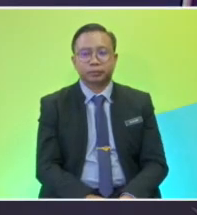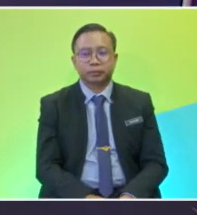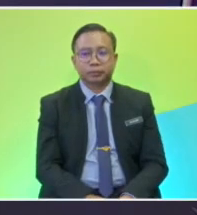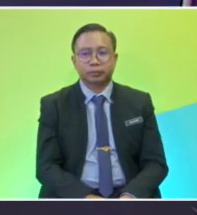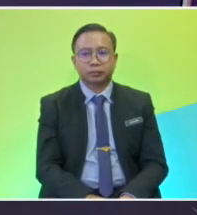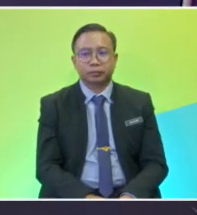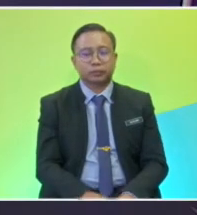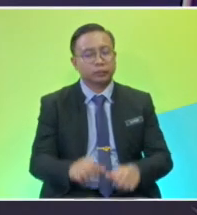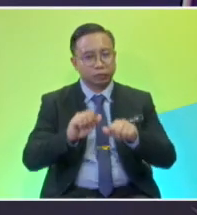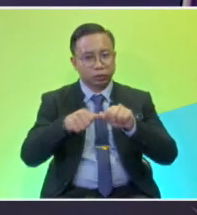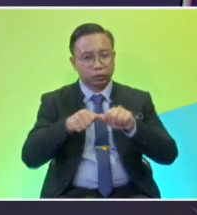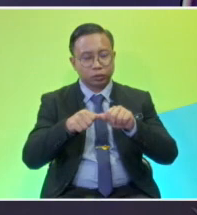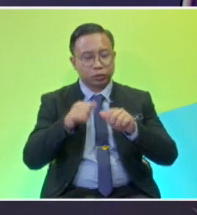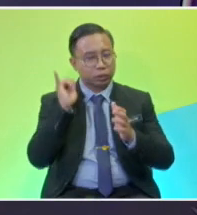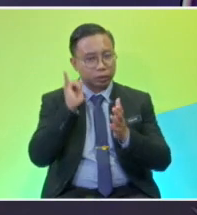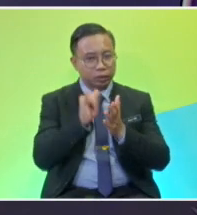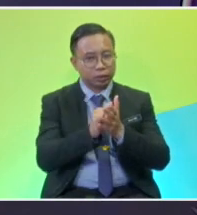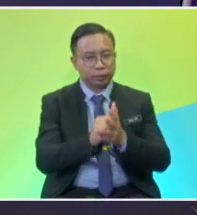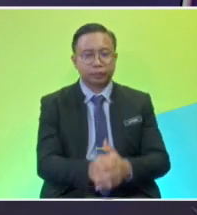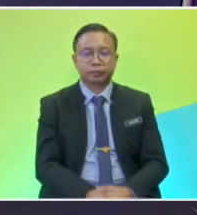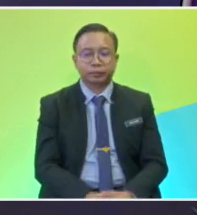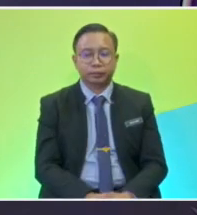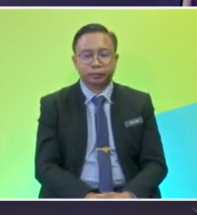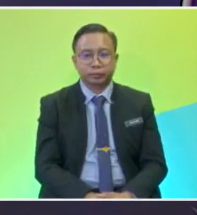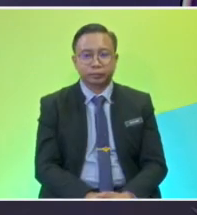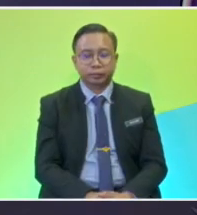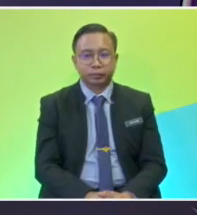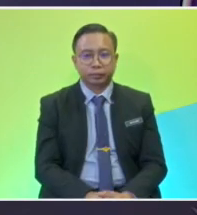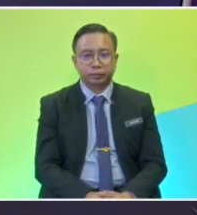Okay. So with this, I think I'm just going to...